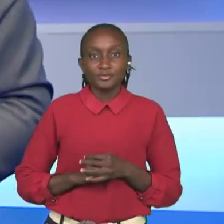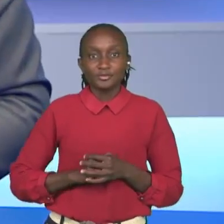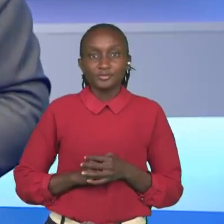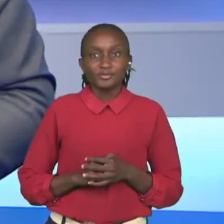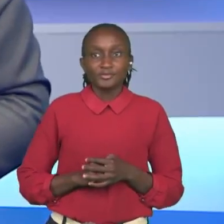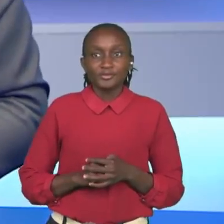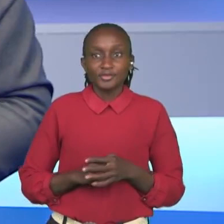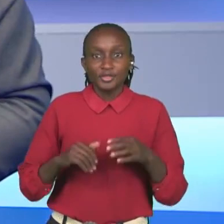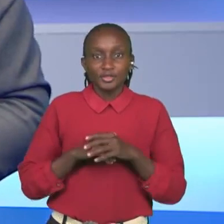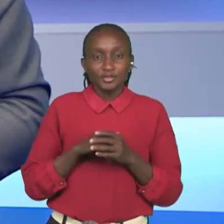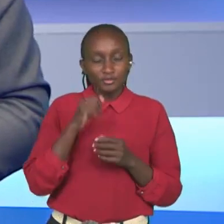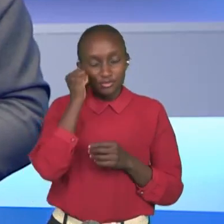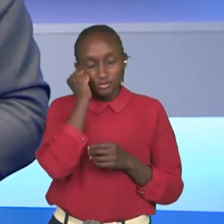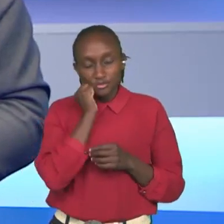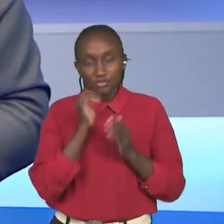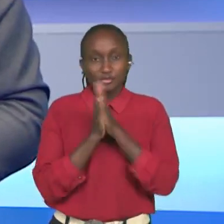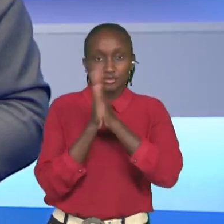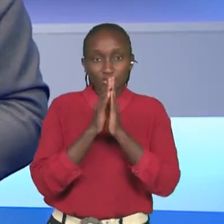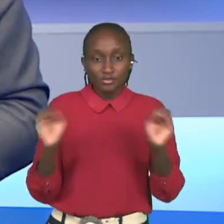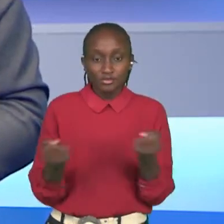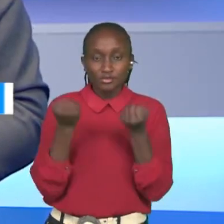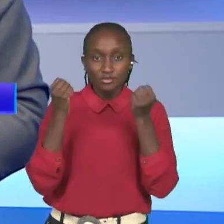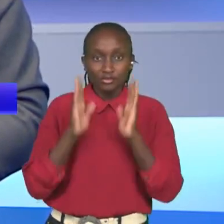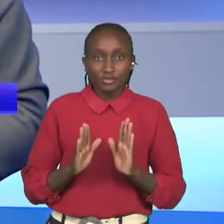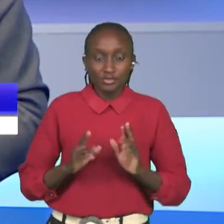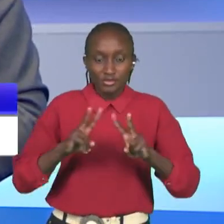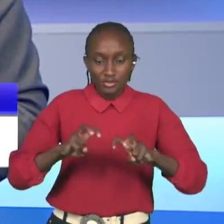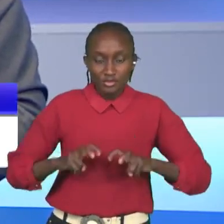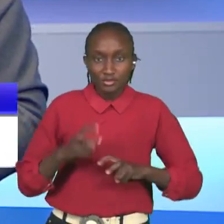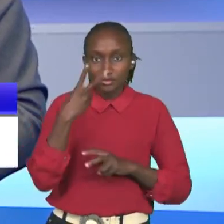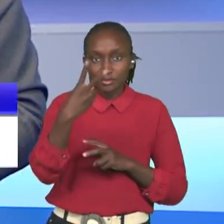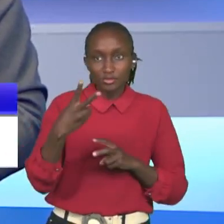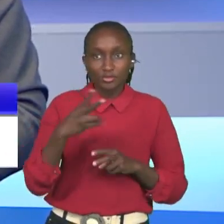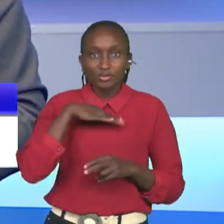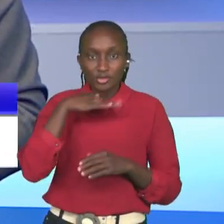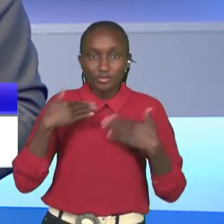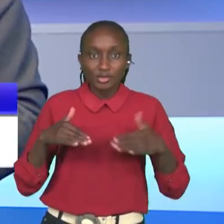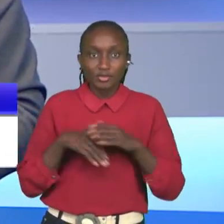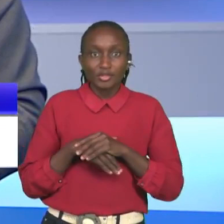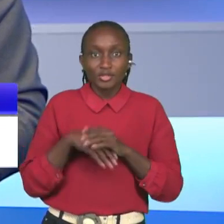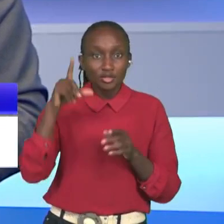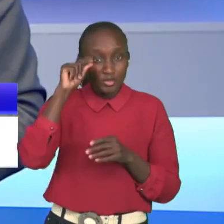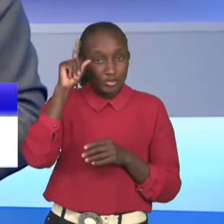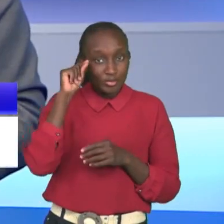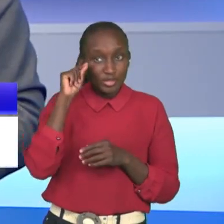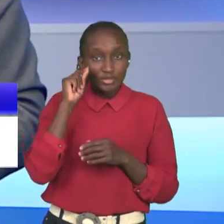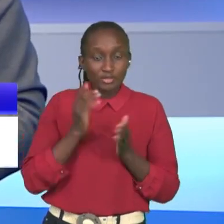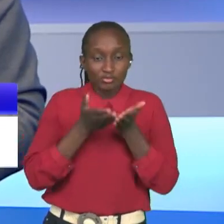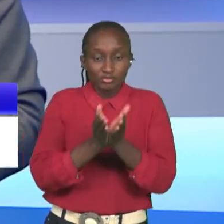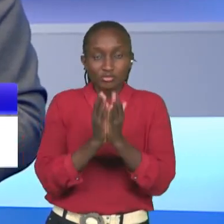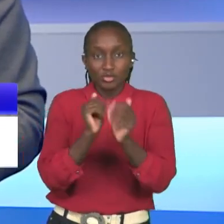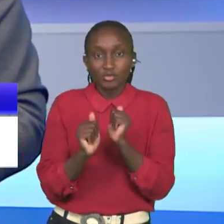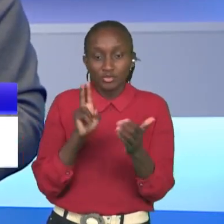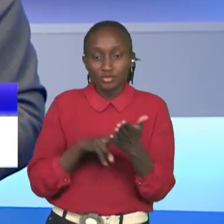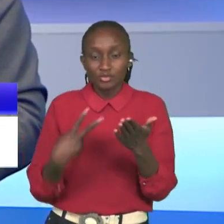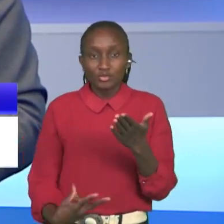In a rather sad story, rescuers are still searching for two victims of the Mombasa Likoni Channel accident whose vehicle plunged into